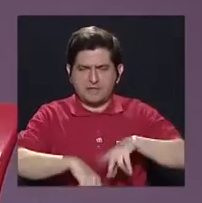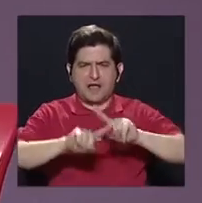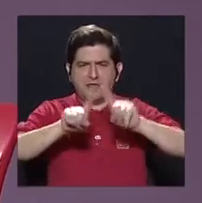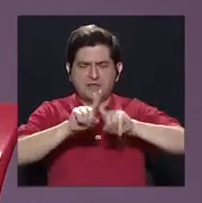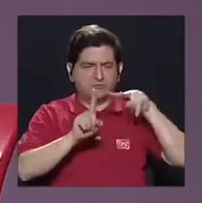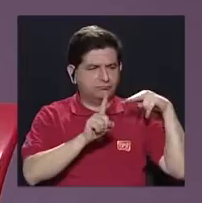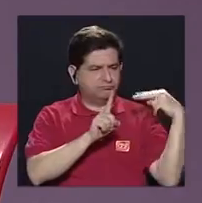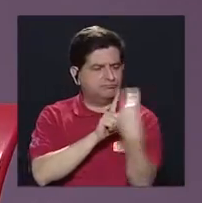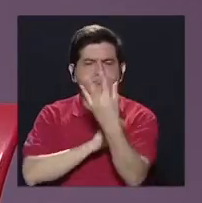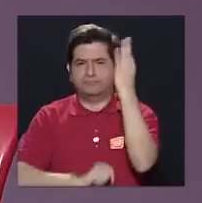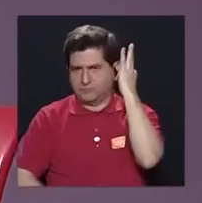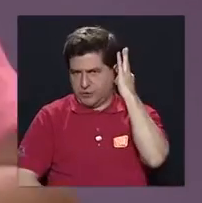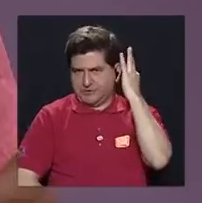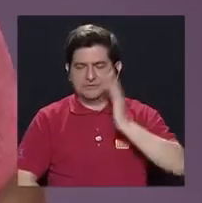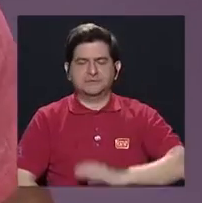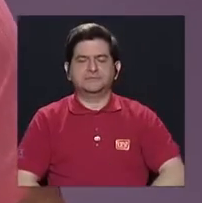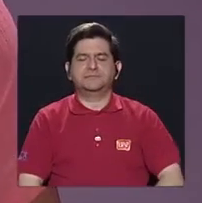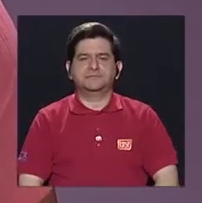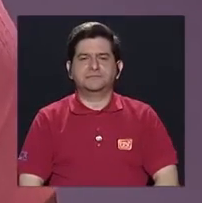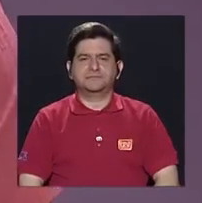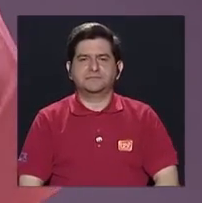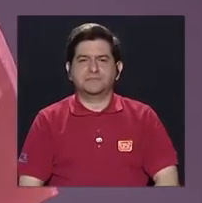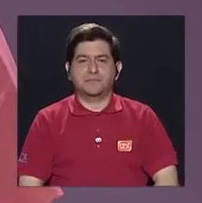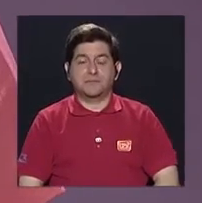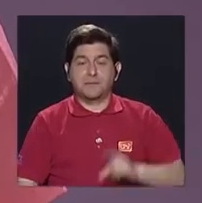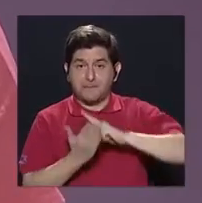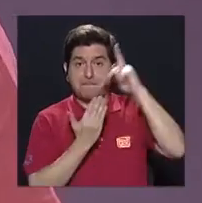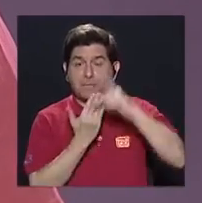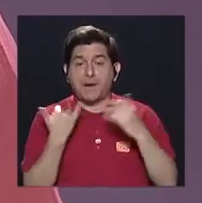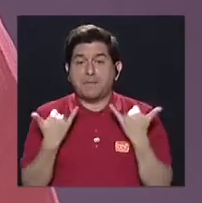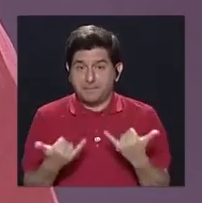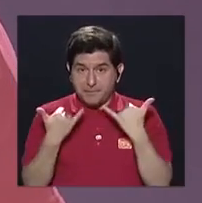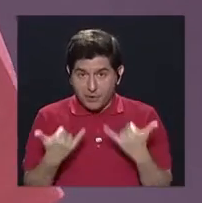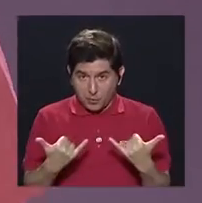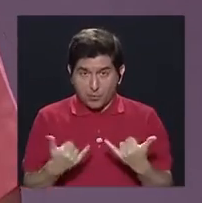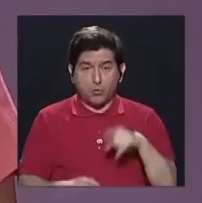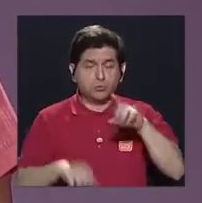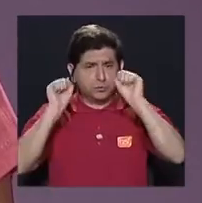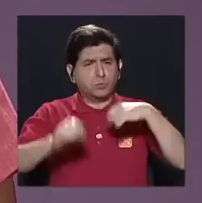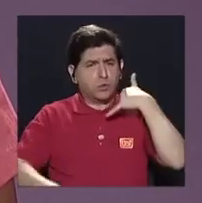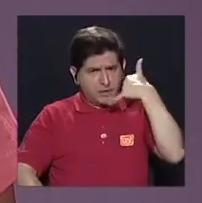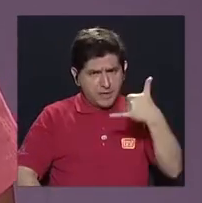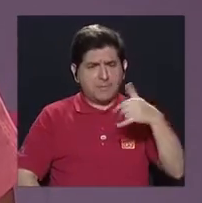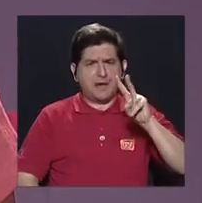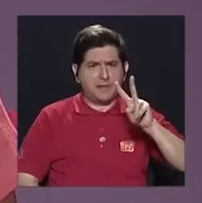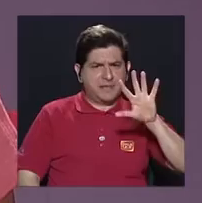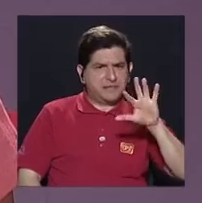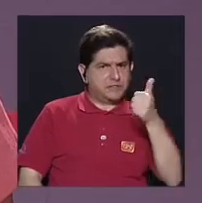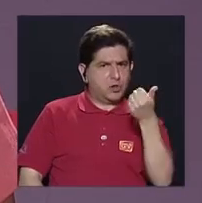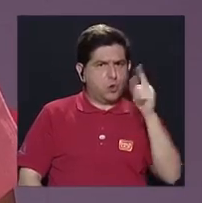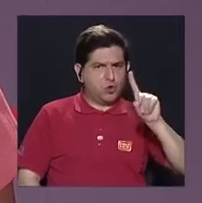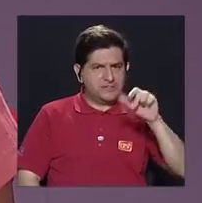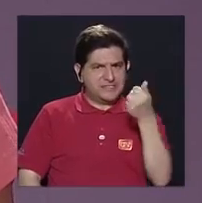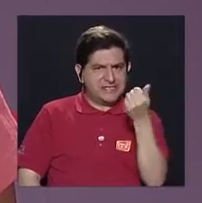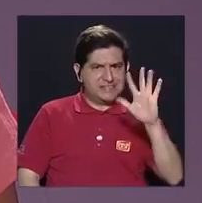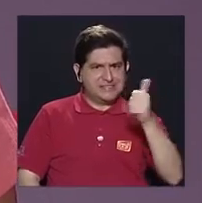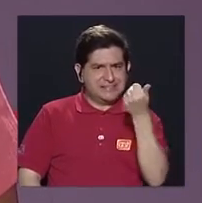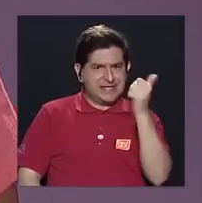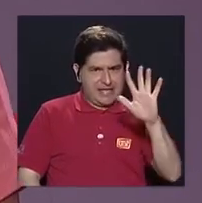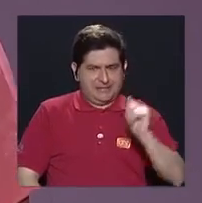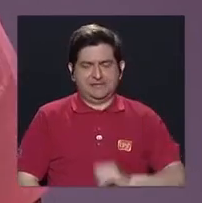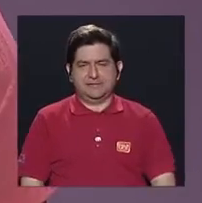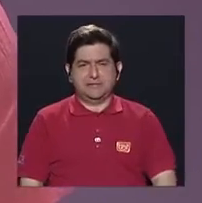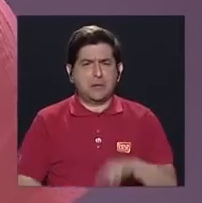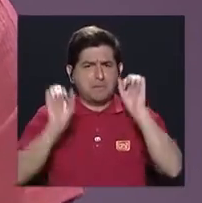diverse women's It's a program in live. You can call us at 25 11 15